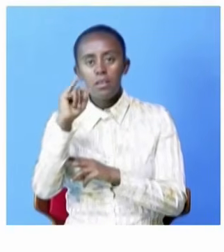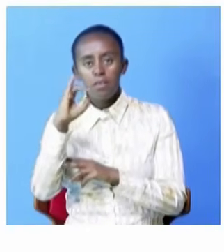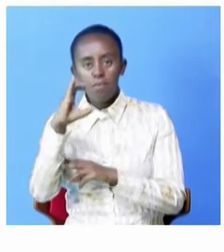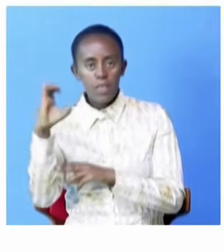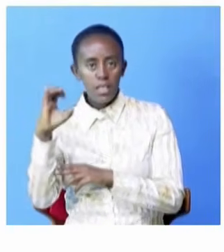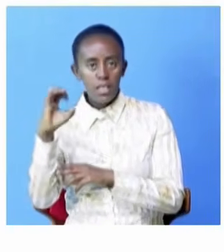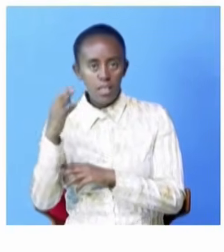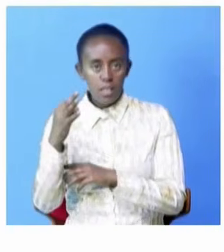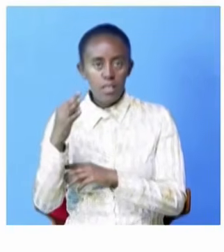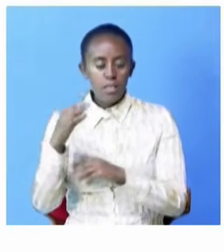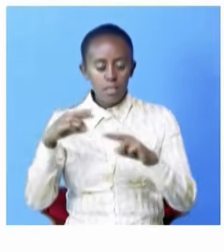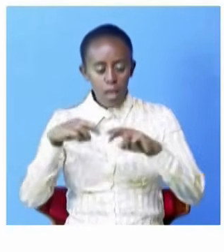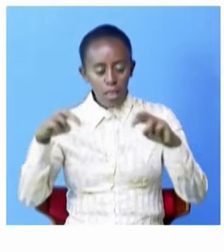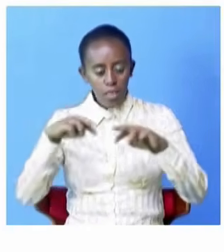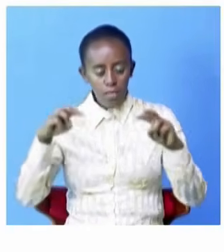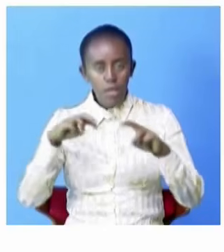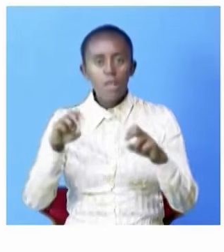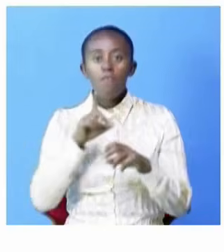facts.